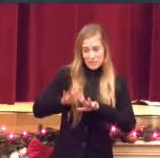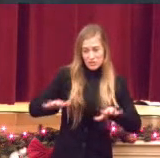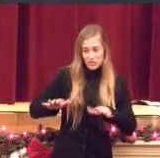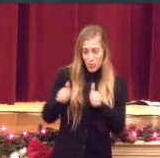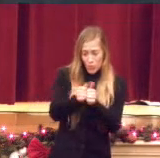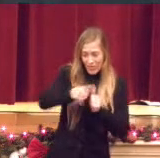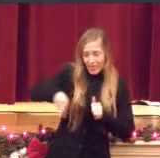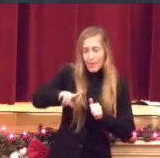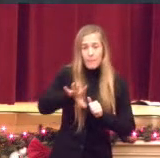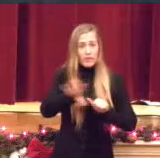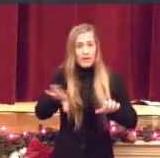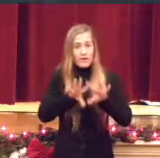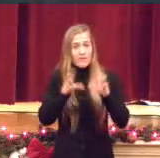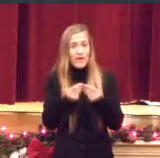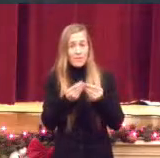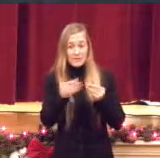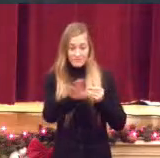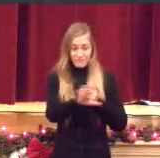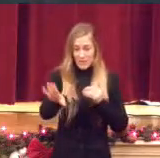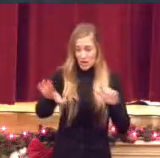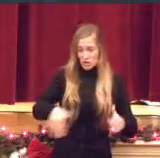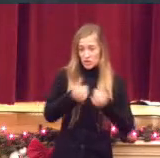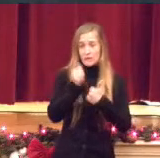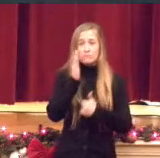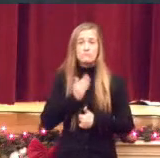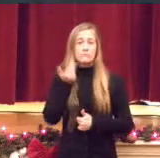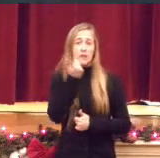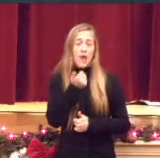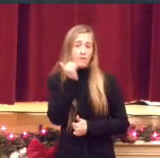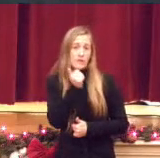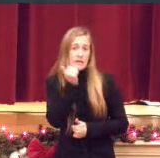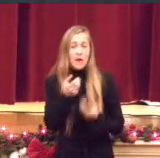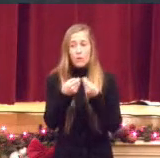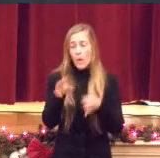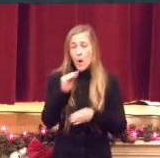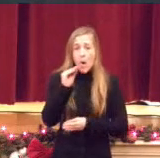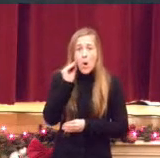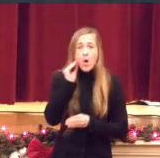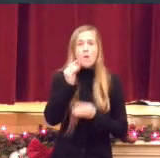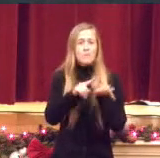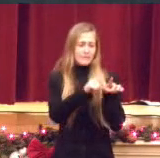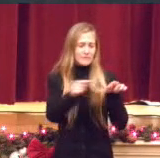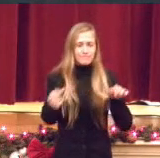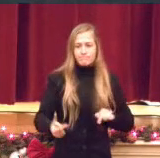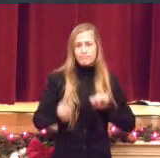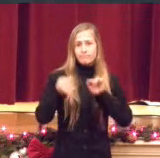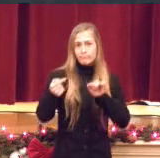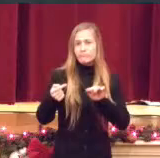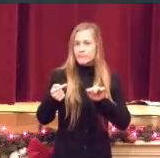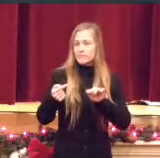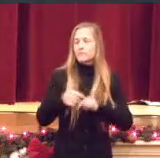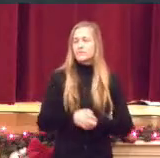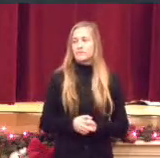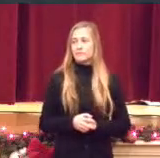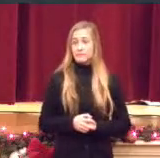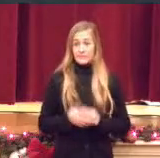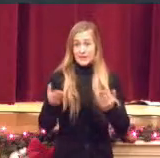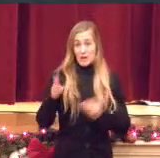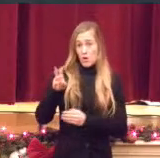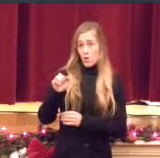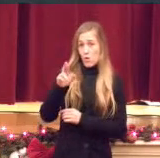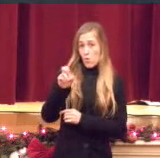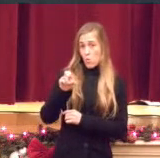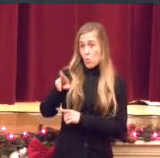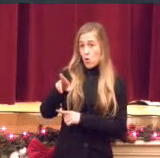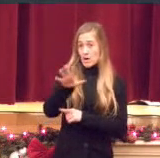families and the challenges that they experience. The homelessness today at Warner, the estimate was